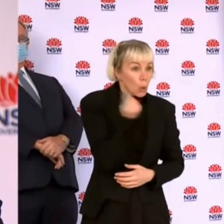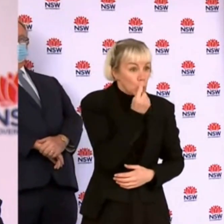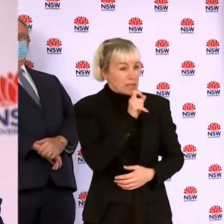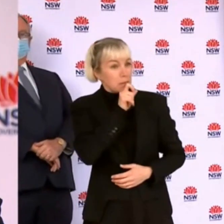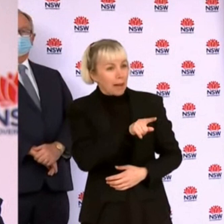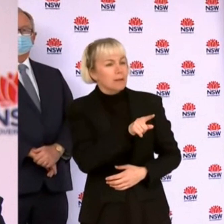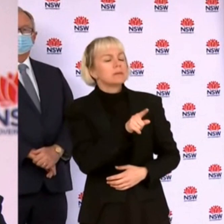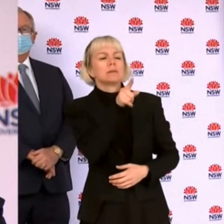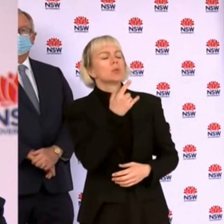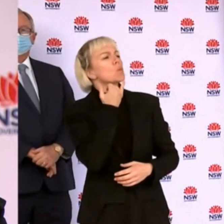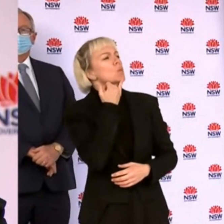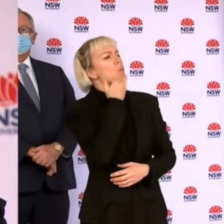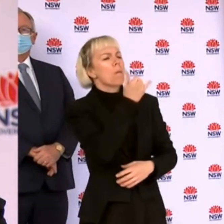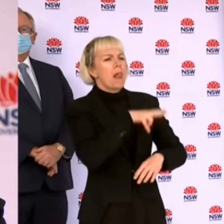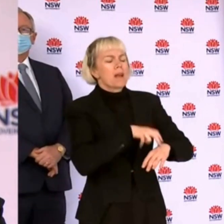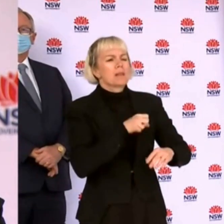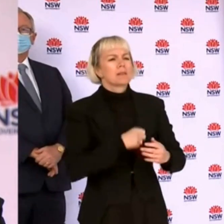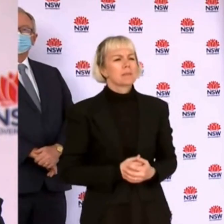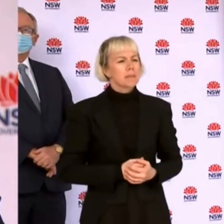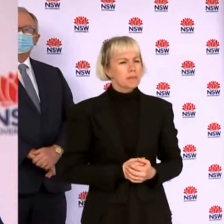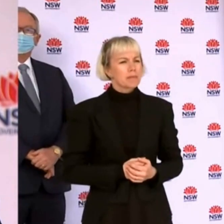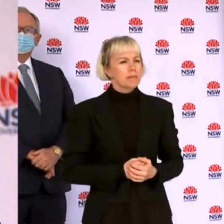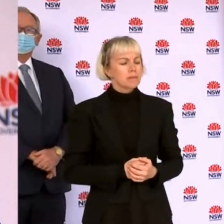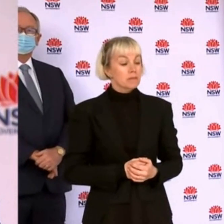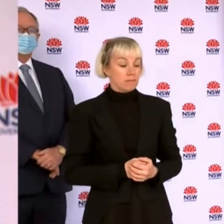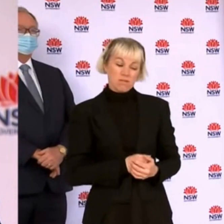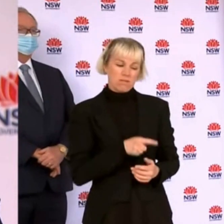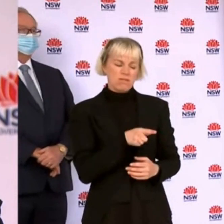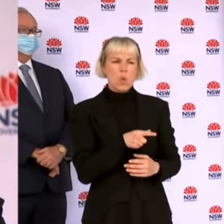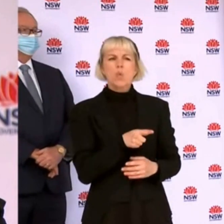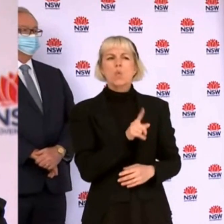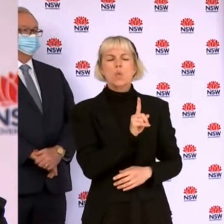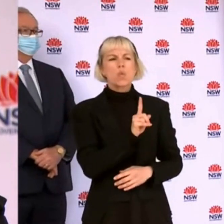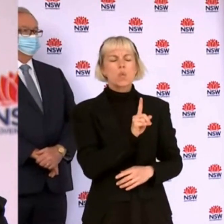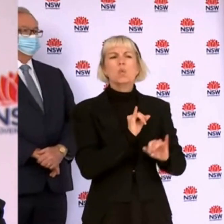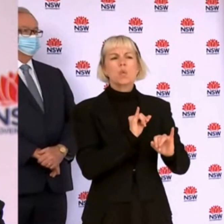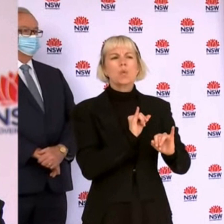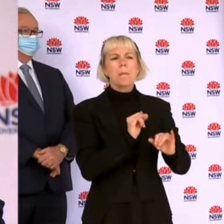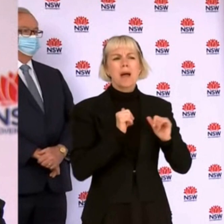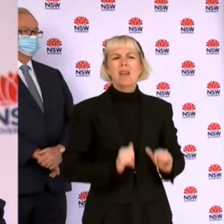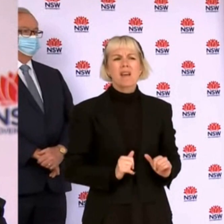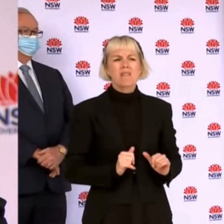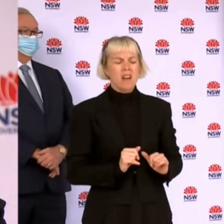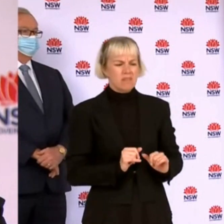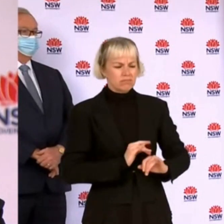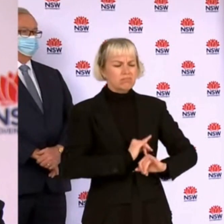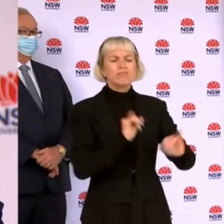There is no room to act in what is criminal behaviour and spit at a person because you don't like the answer that